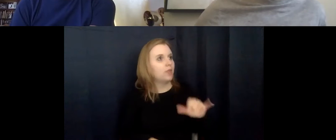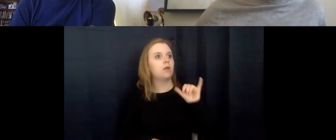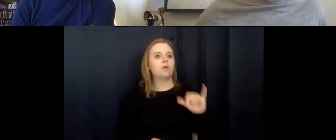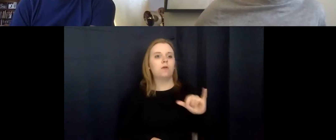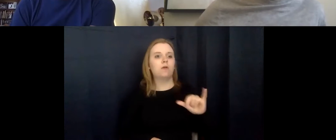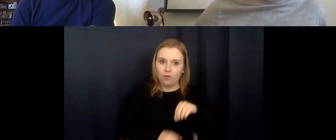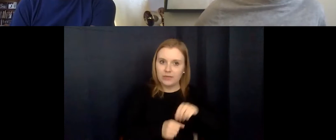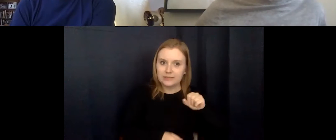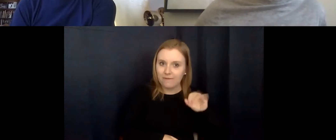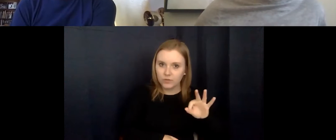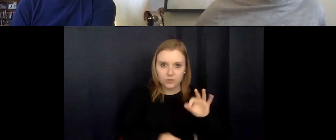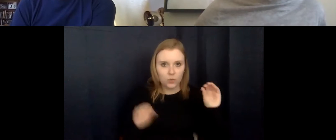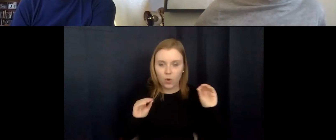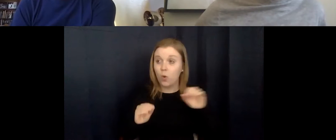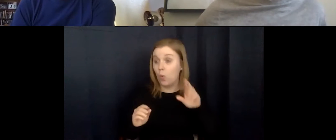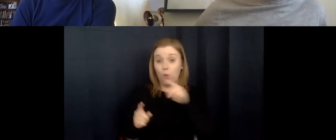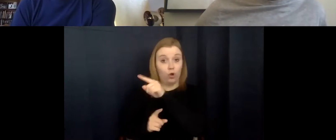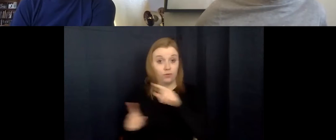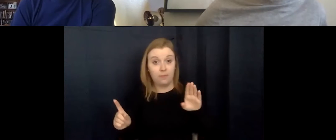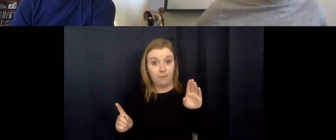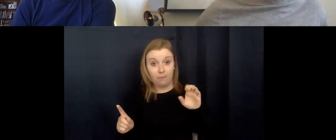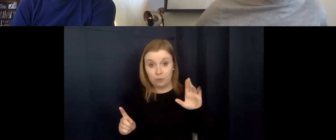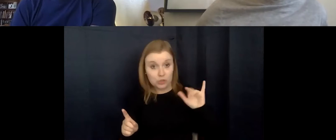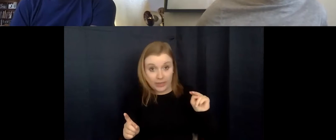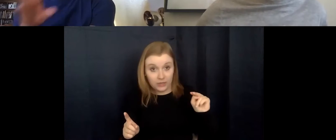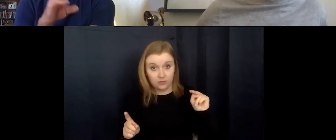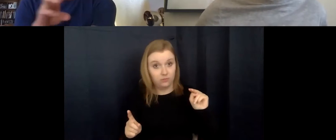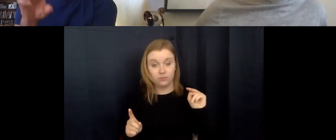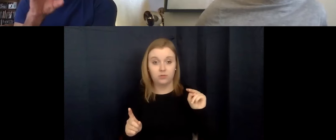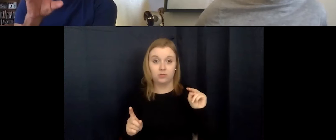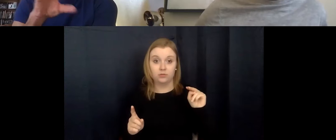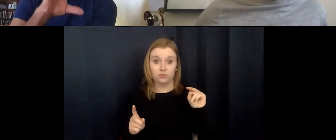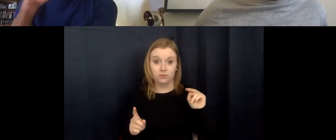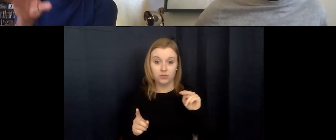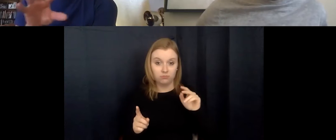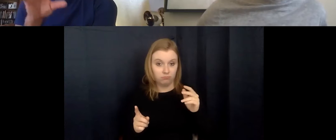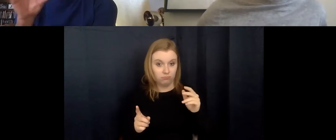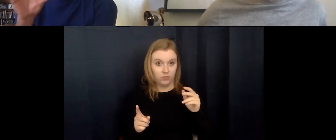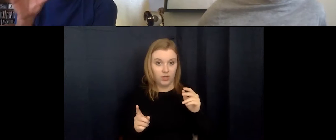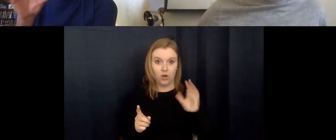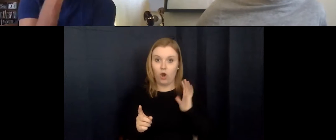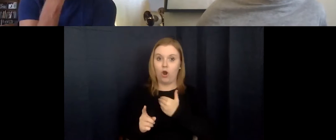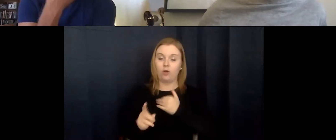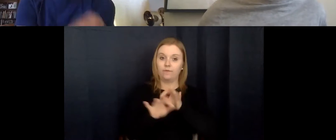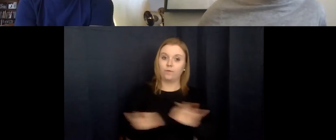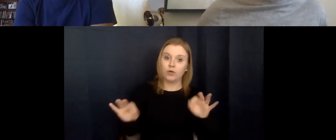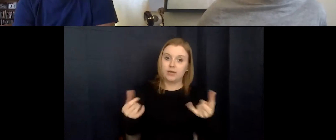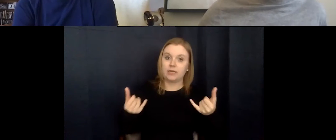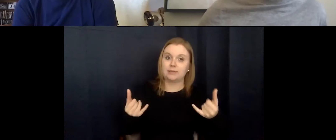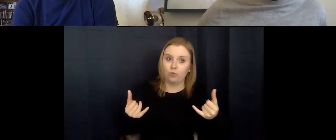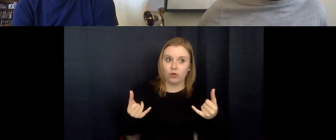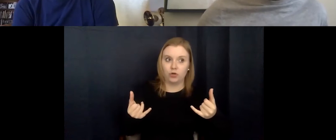San Francisco or in Berlin, particularly in the sort of free contemporary